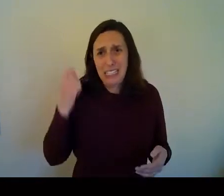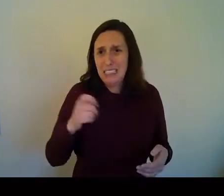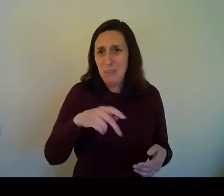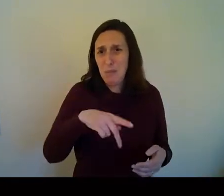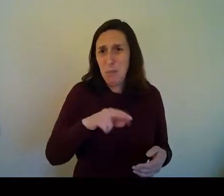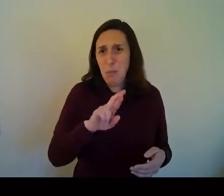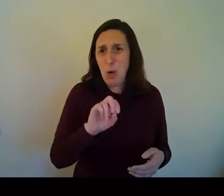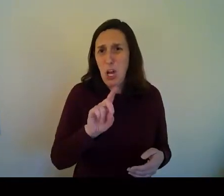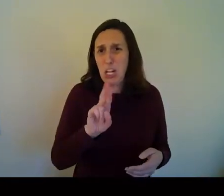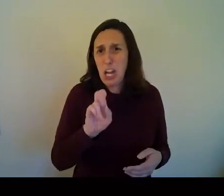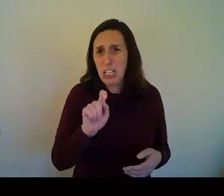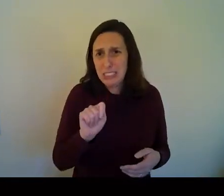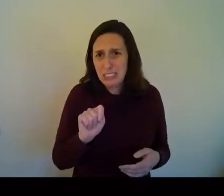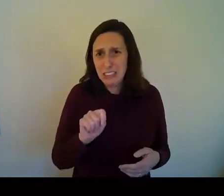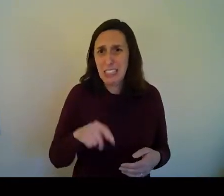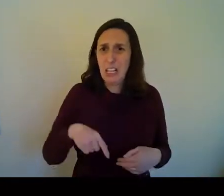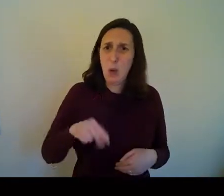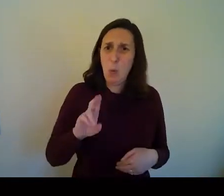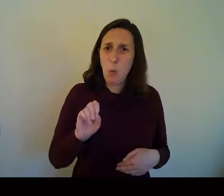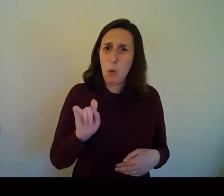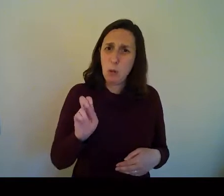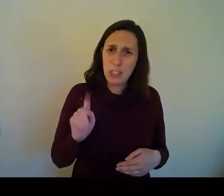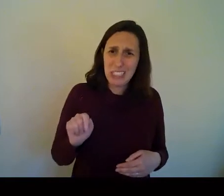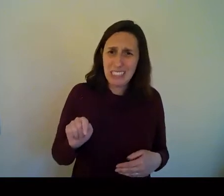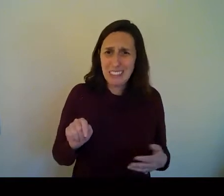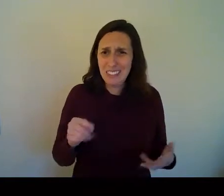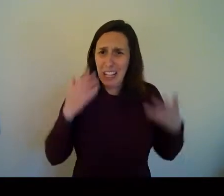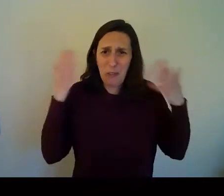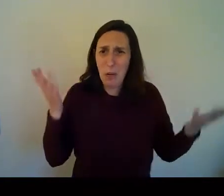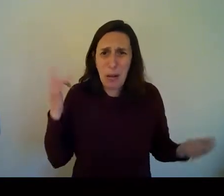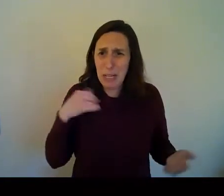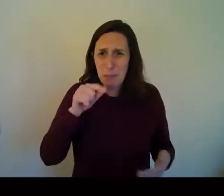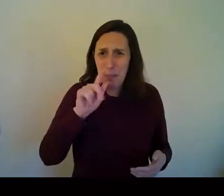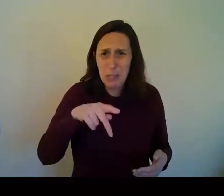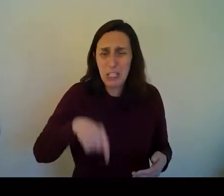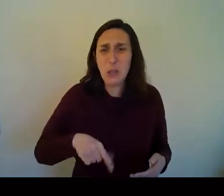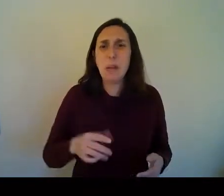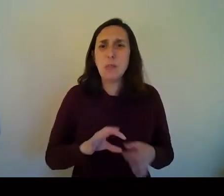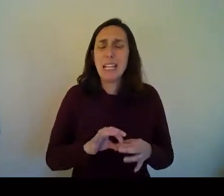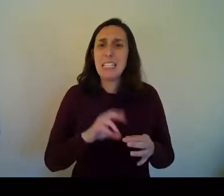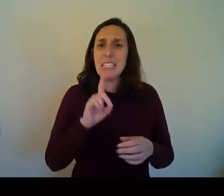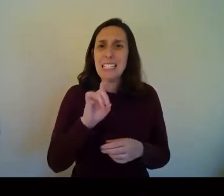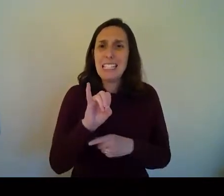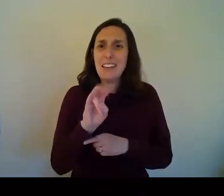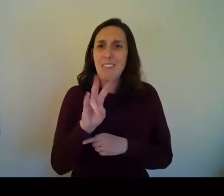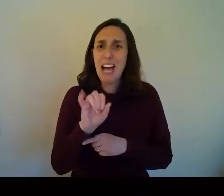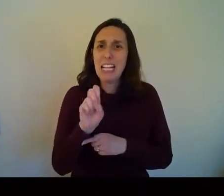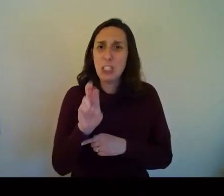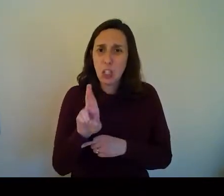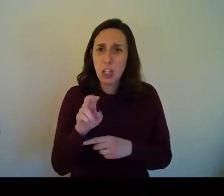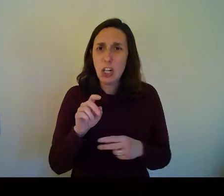things that came about it, but it is really the divisor and the dividend. So it is what we have.